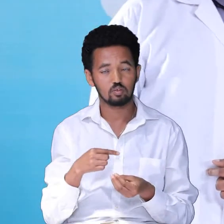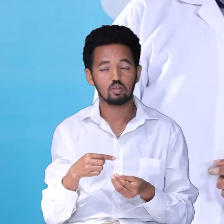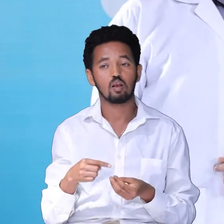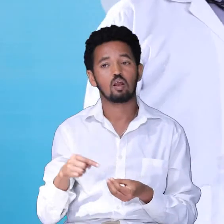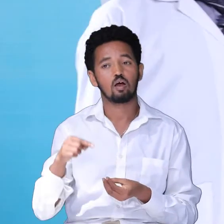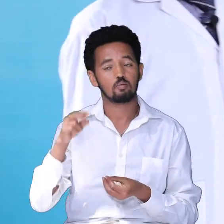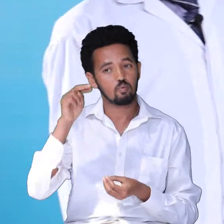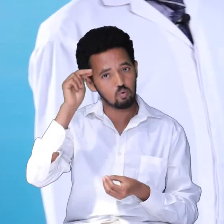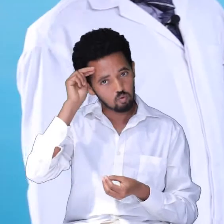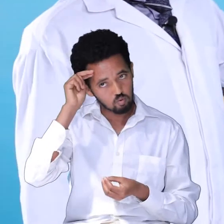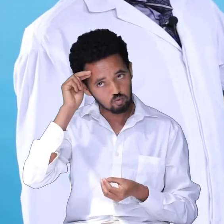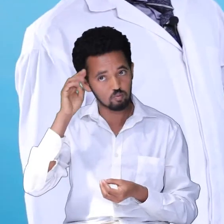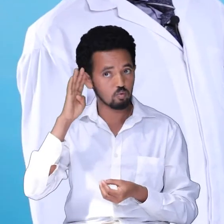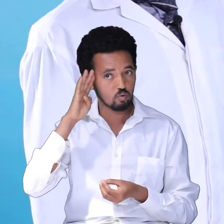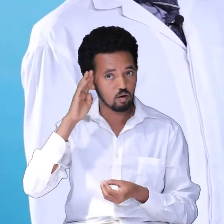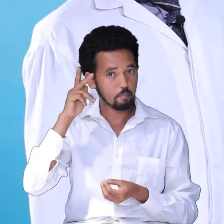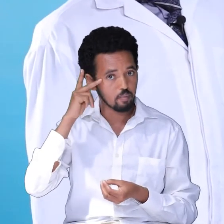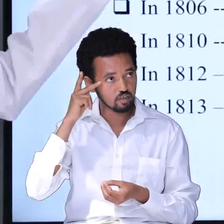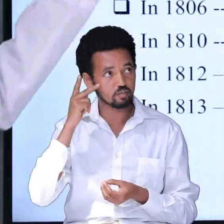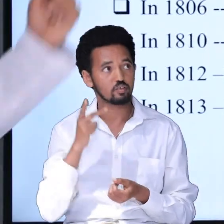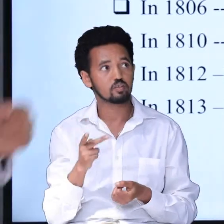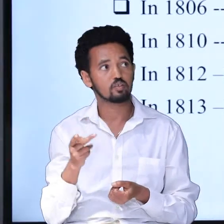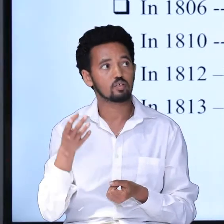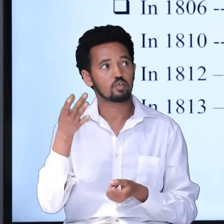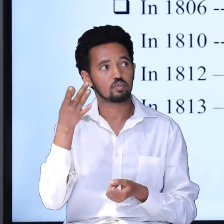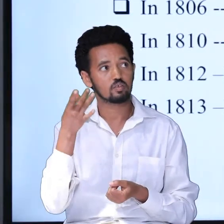Bonaparte. In